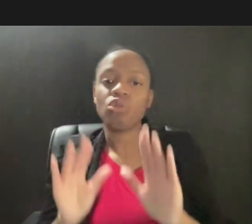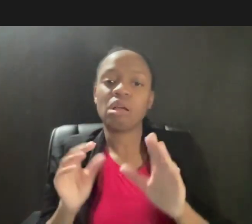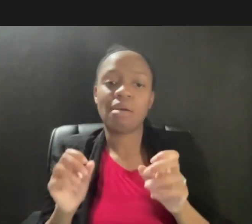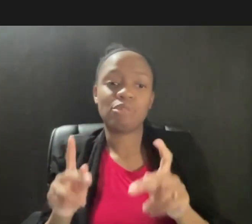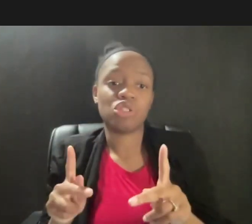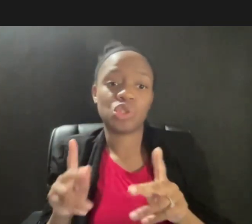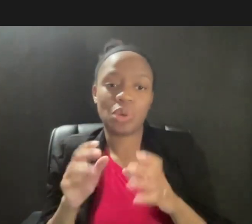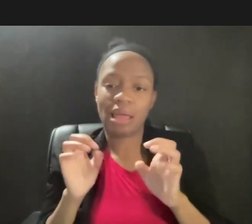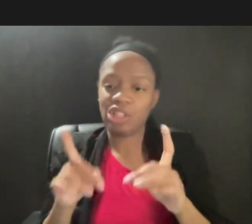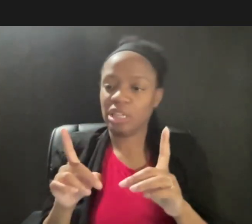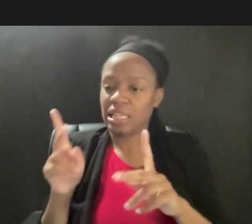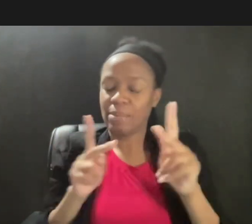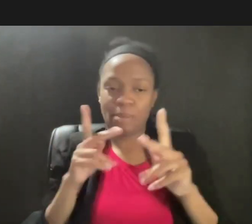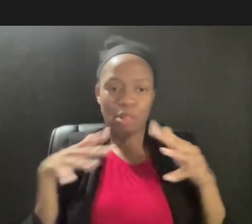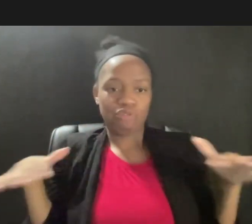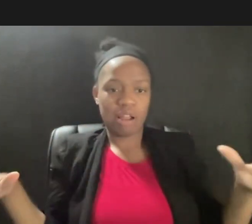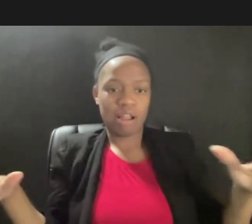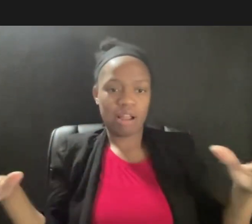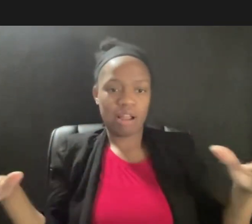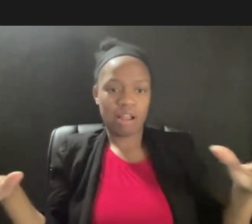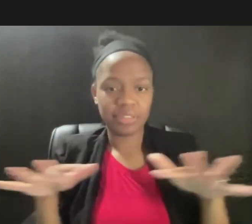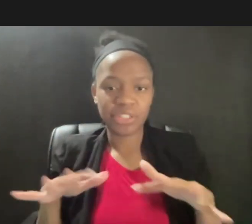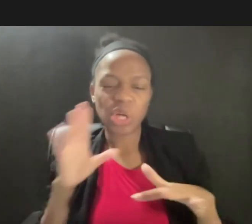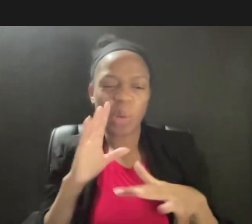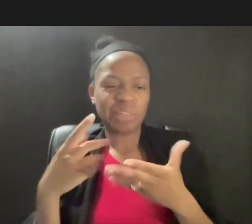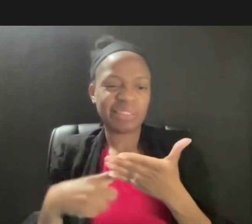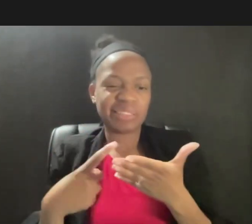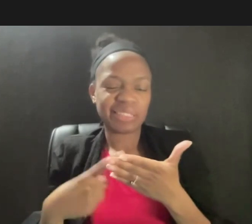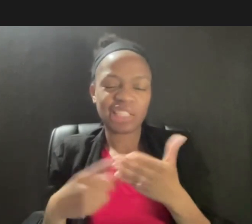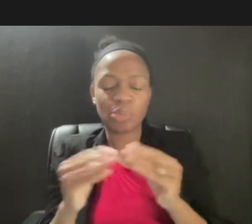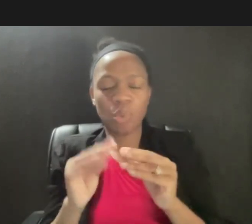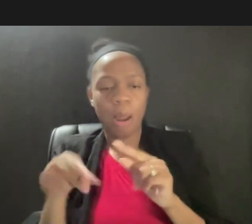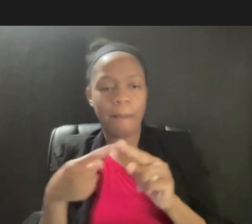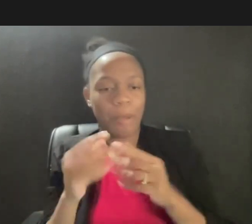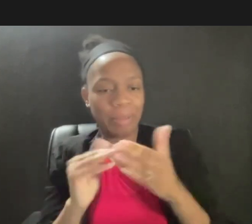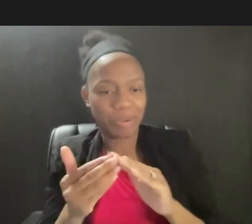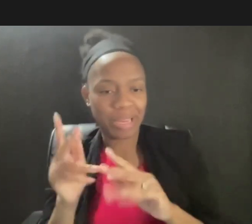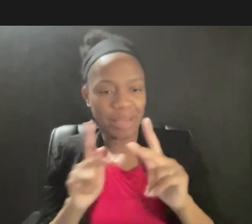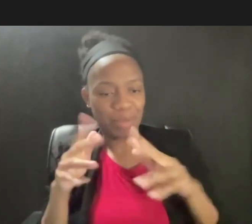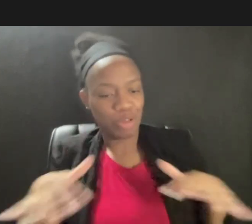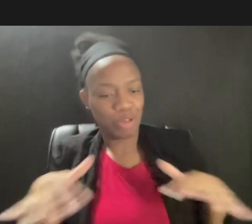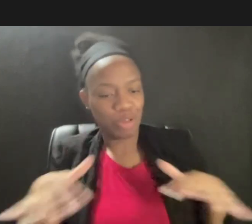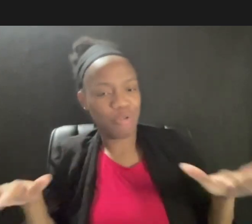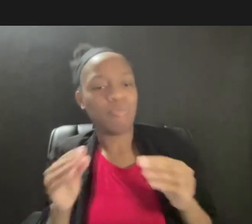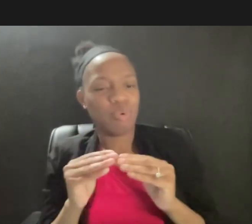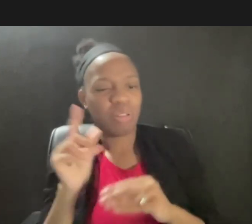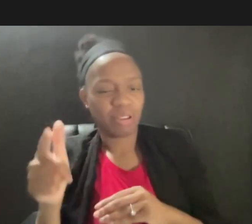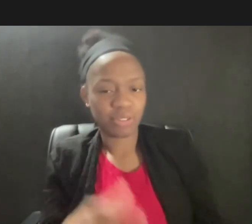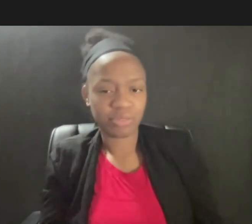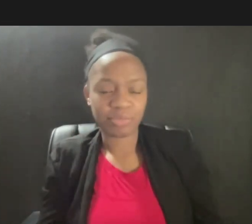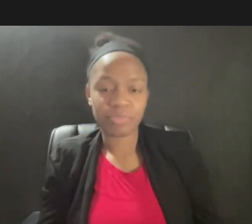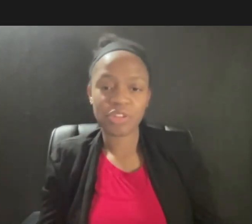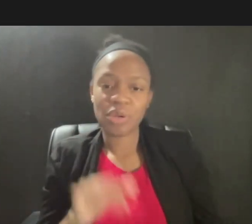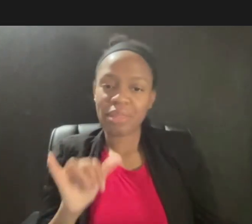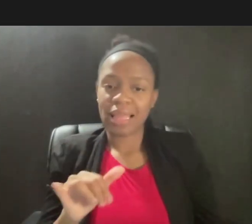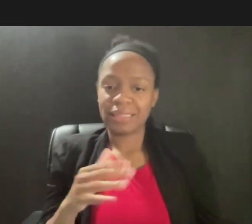our neighbors, right? And I'll probably discuss more about our community and neighbors later, as that's, I guess you could say, my Roman Empire,